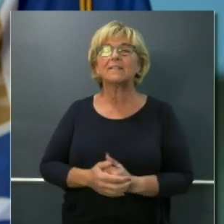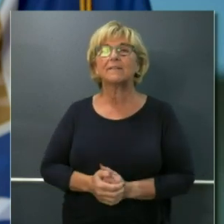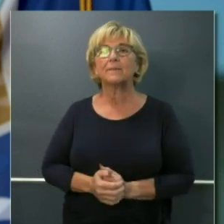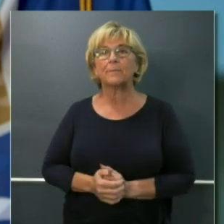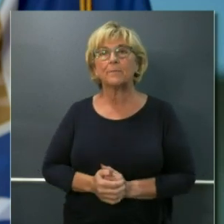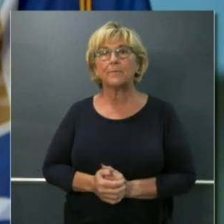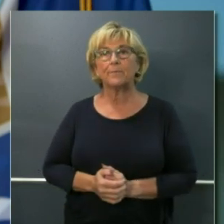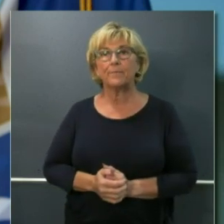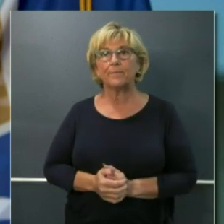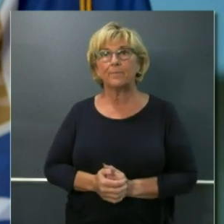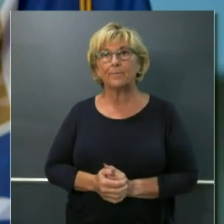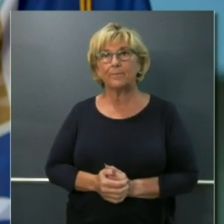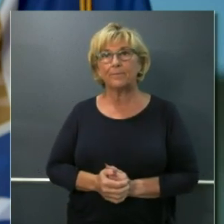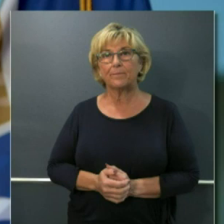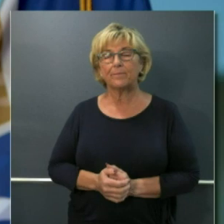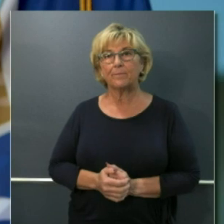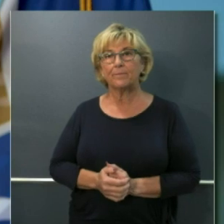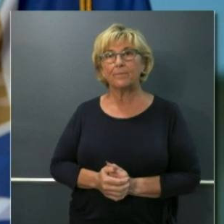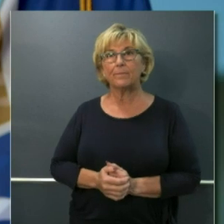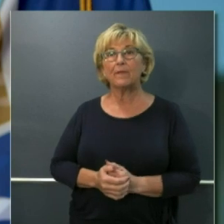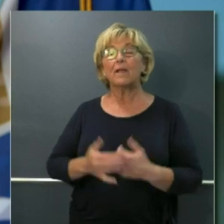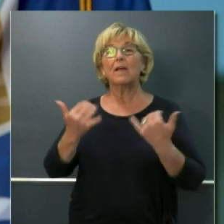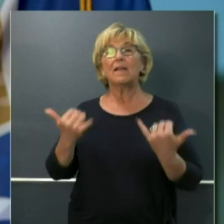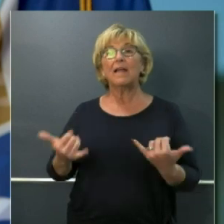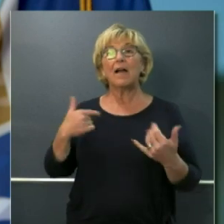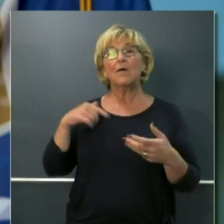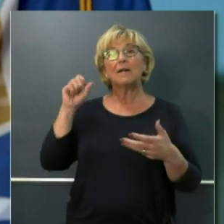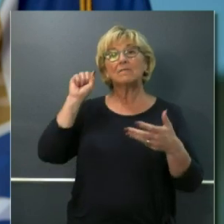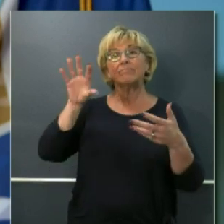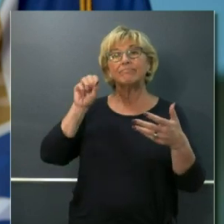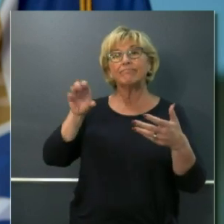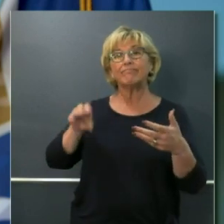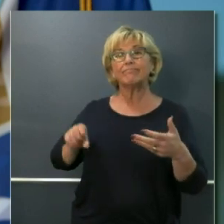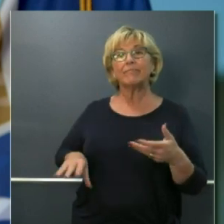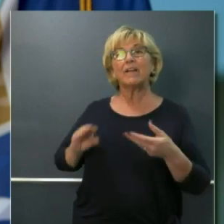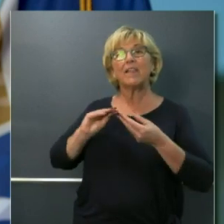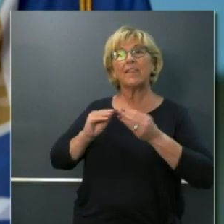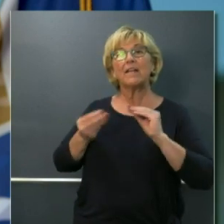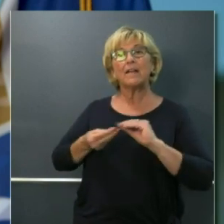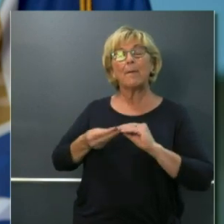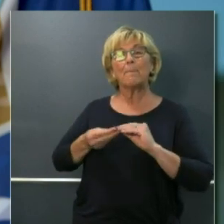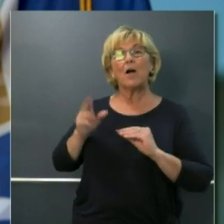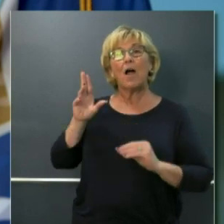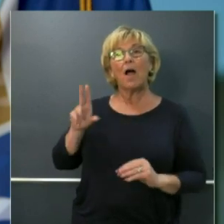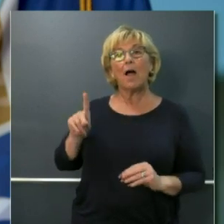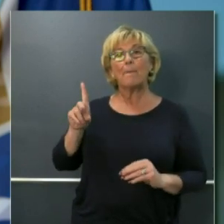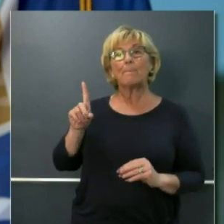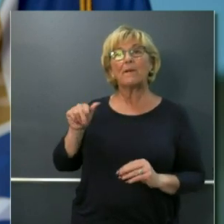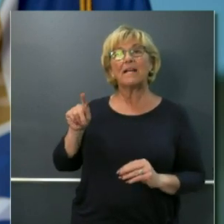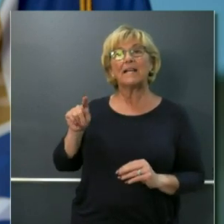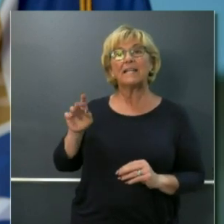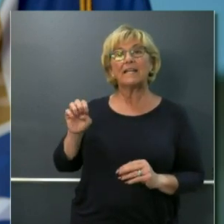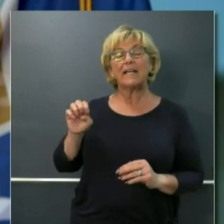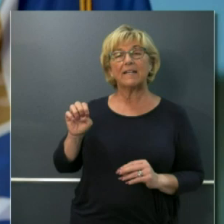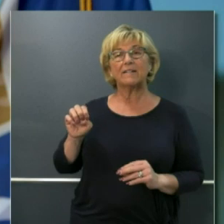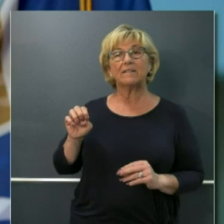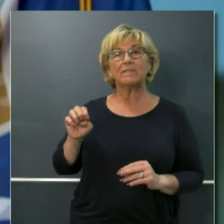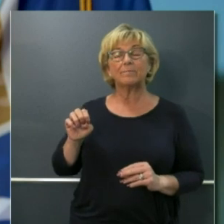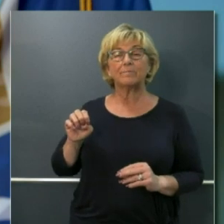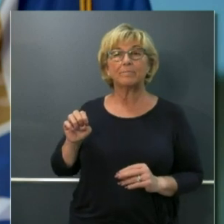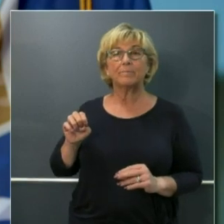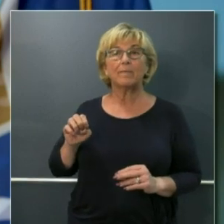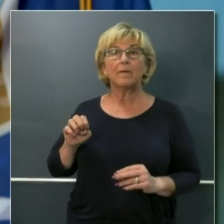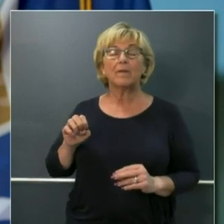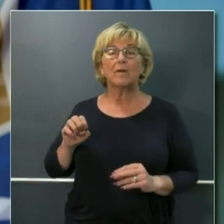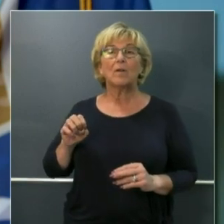well. Let me, as I do daily, attach you to the latest data and numbers to reinforce and strengthen